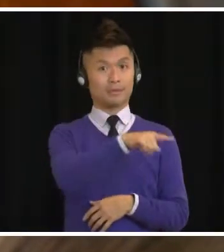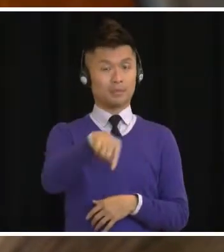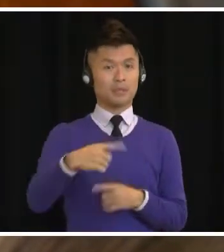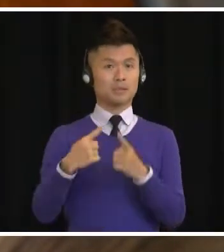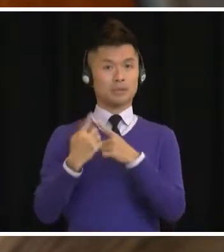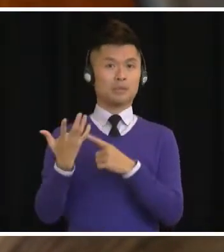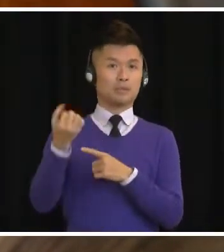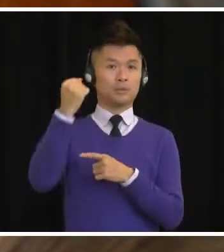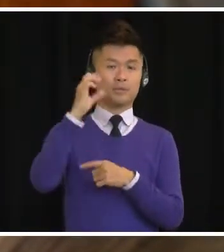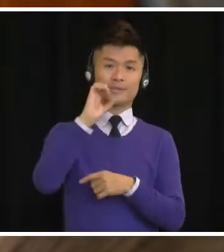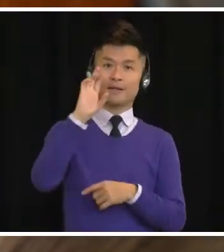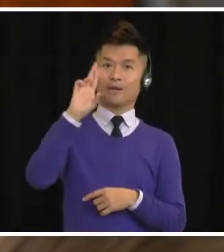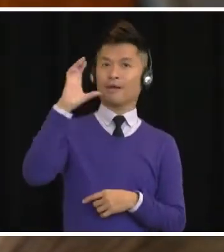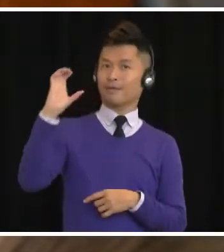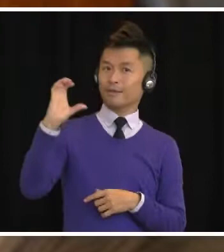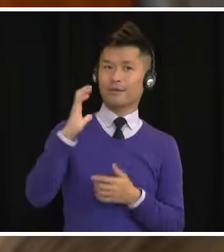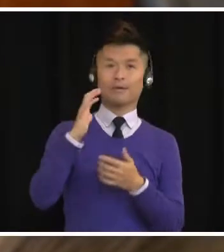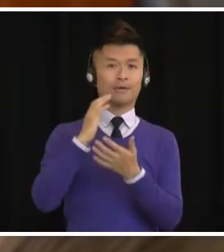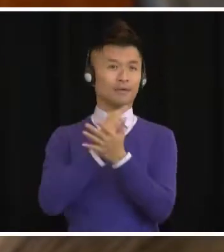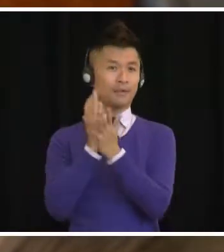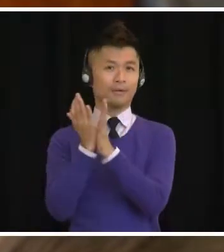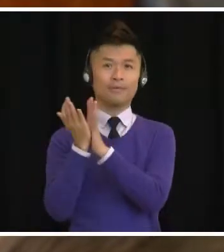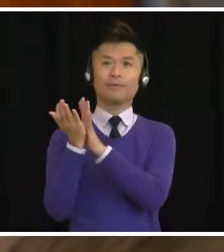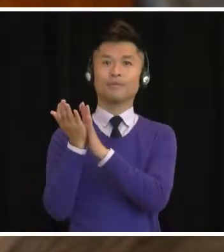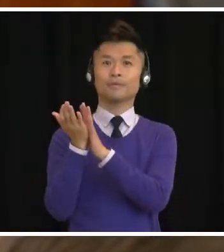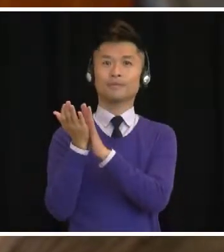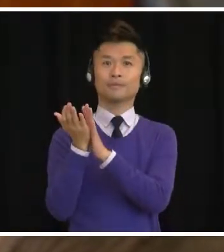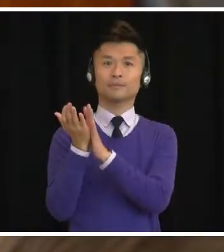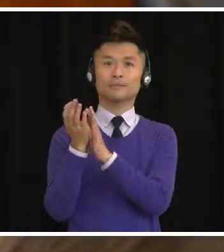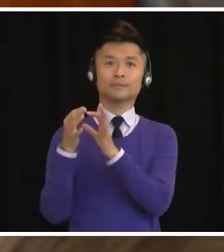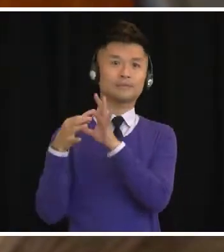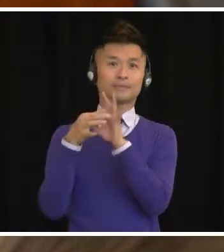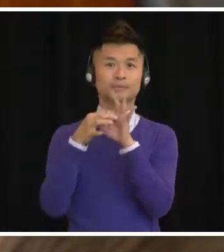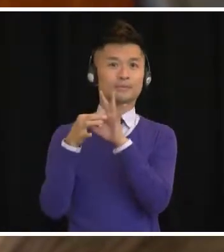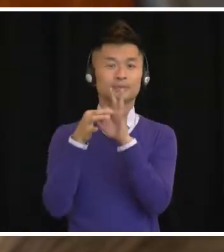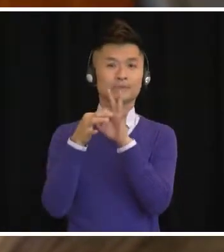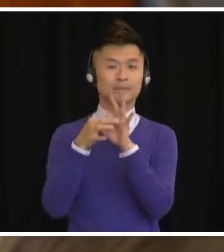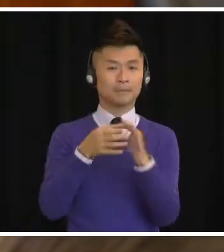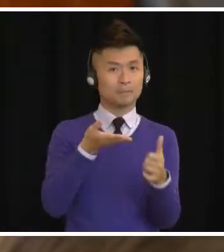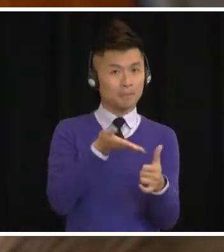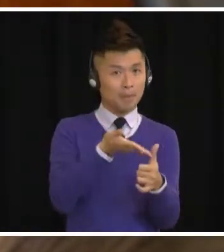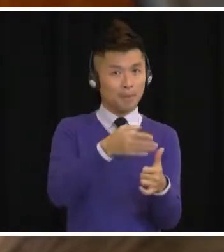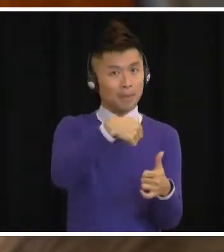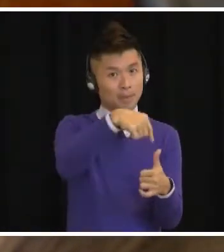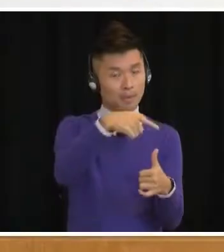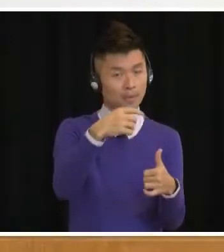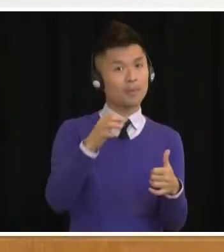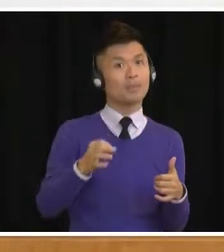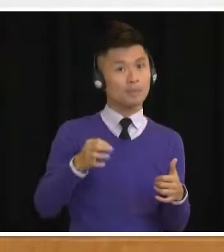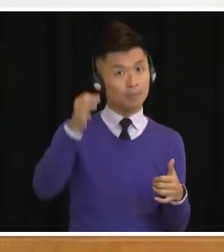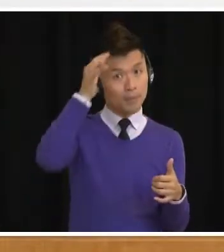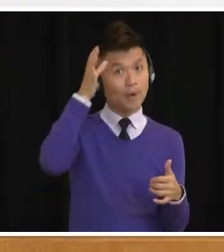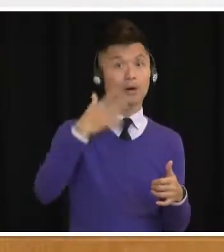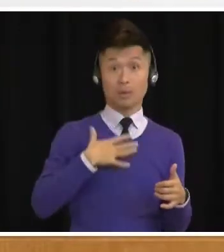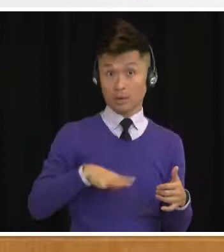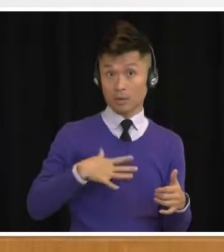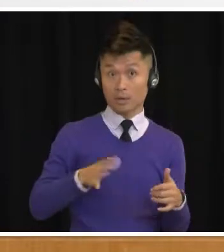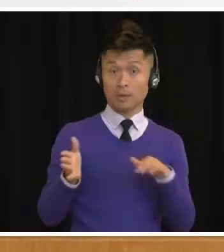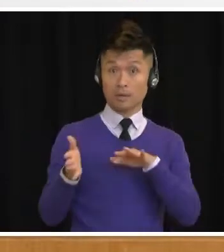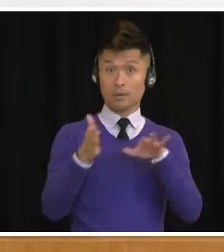In the training of the teachers, these teachers are taught about human rights and also